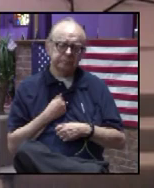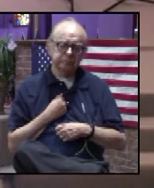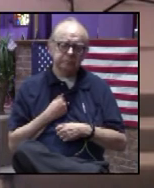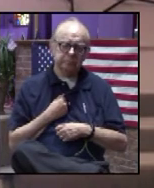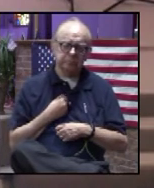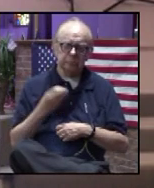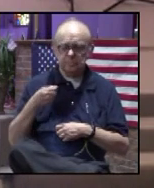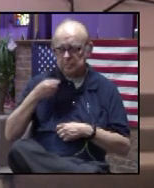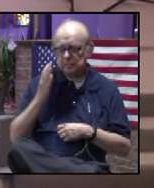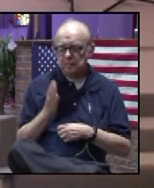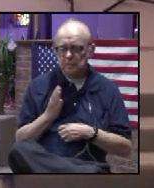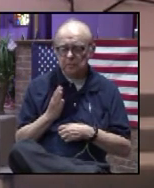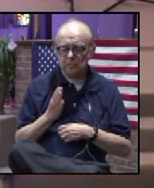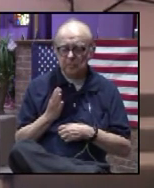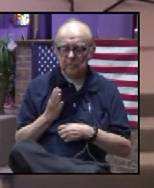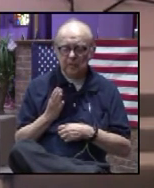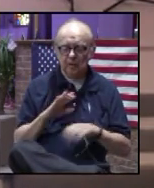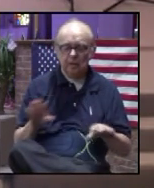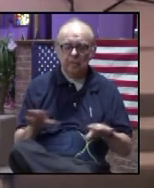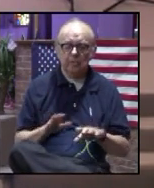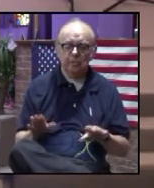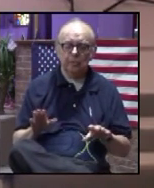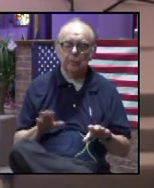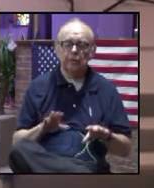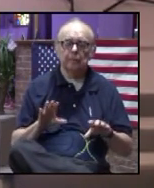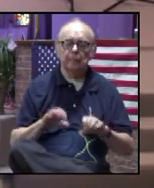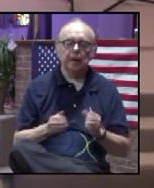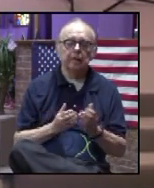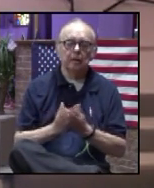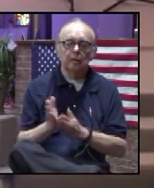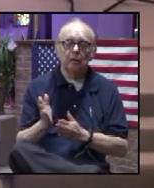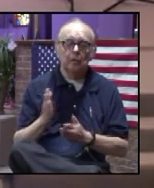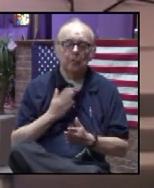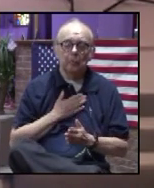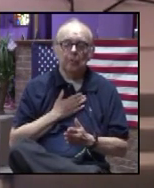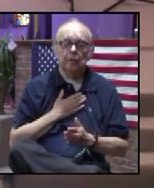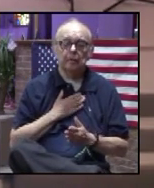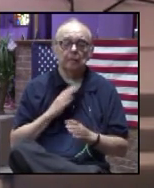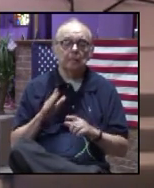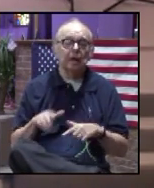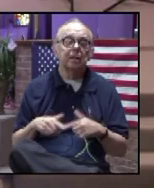so that God can perform a breakthrough in my life.